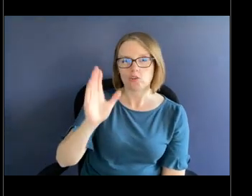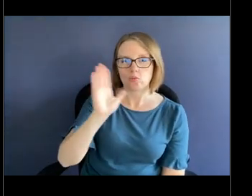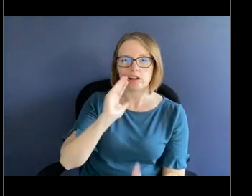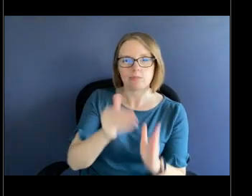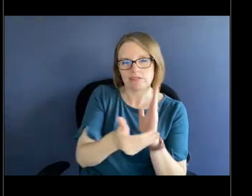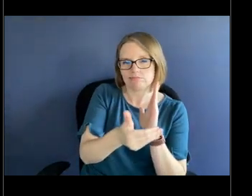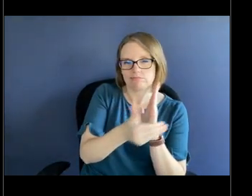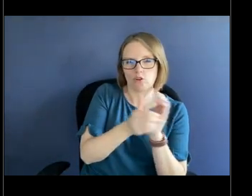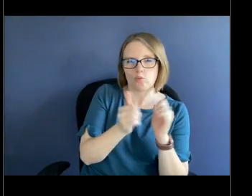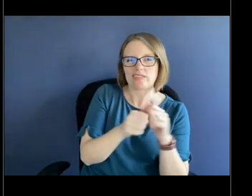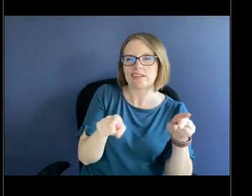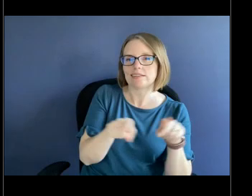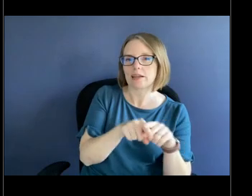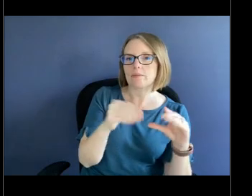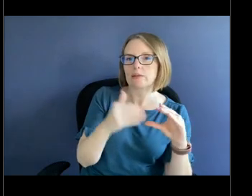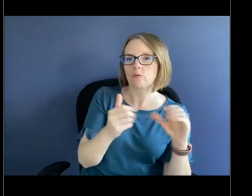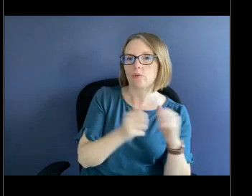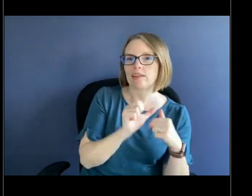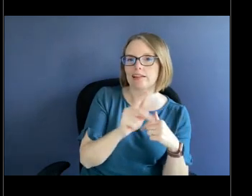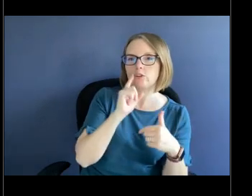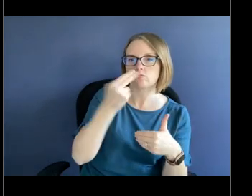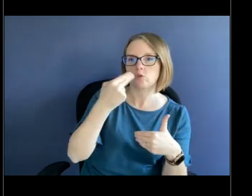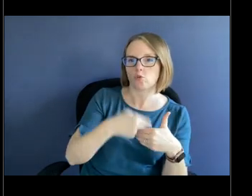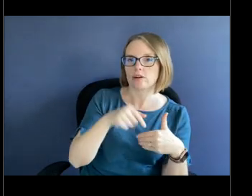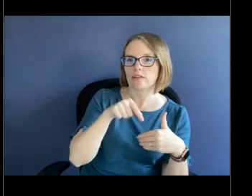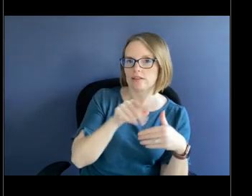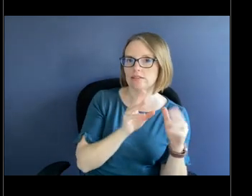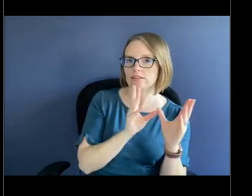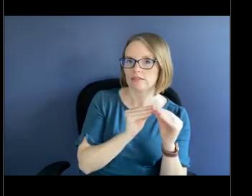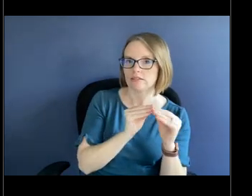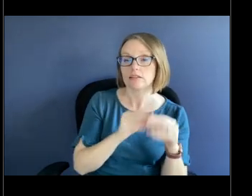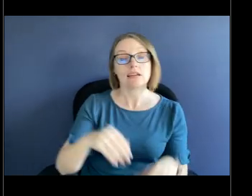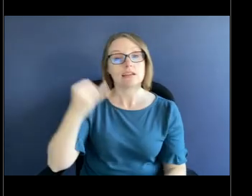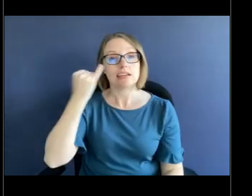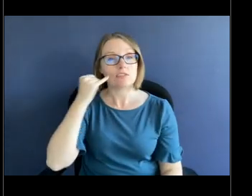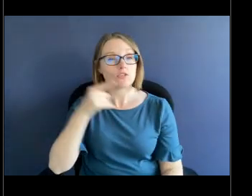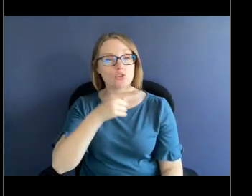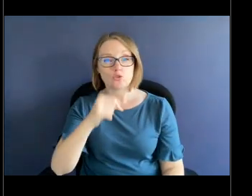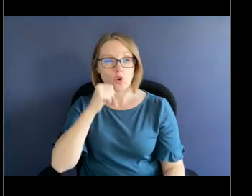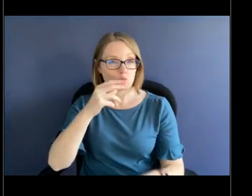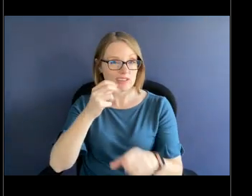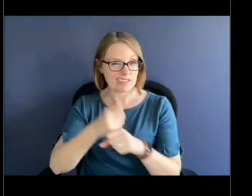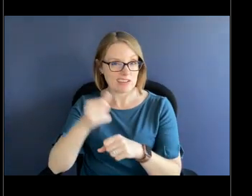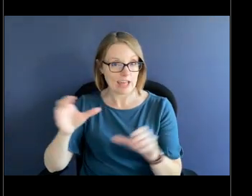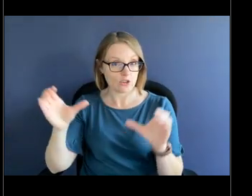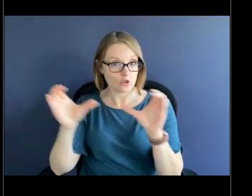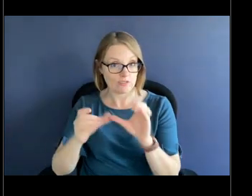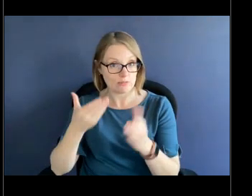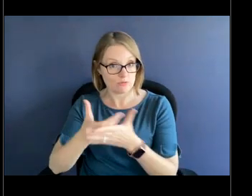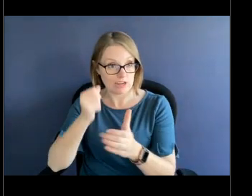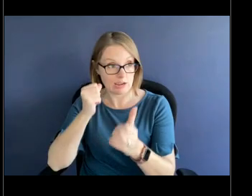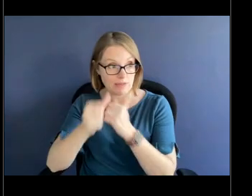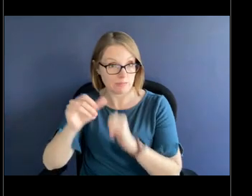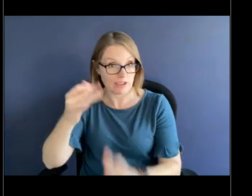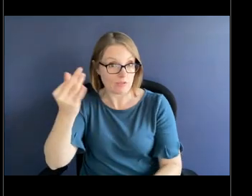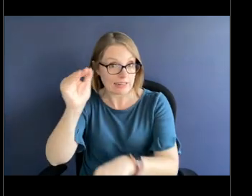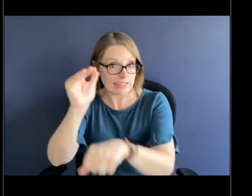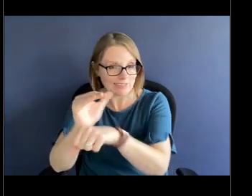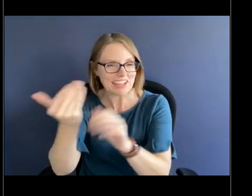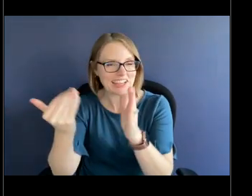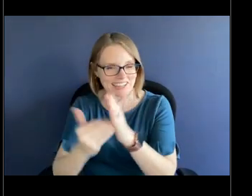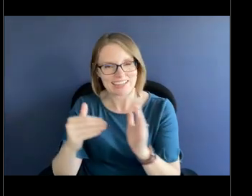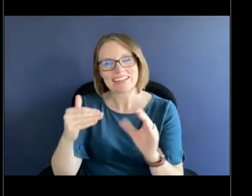If you don't receive your pass quiz certificate by Friday evening, check your junk or